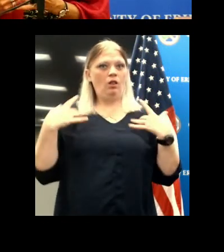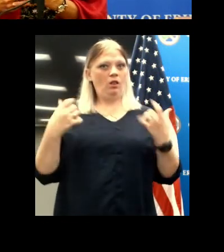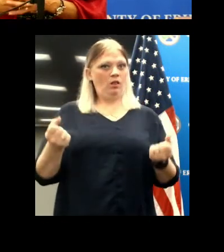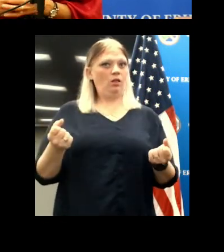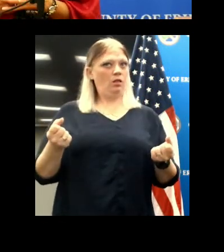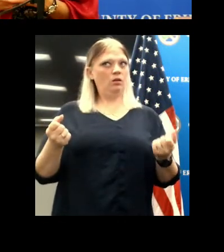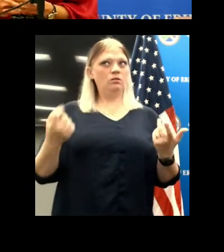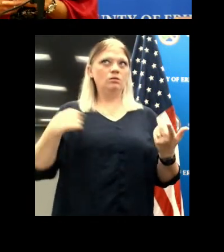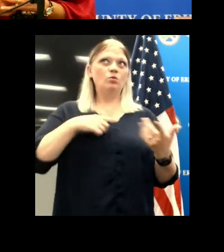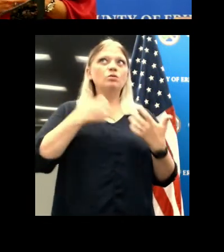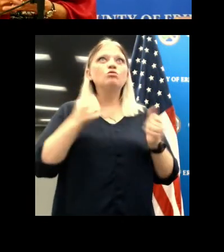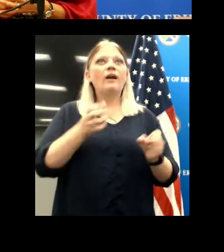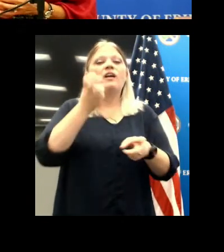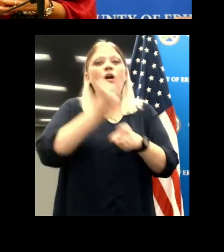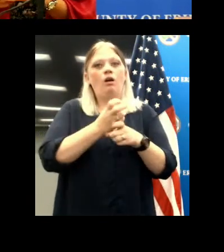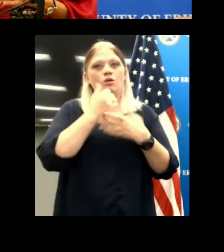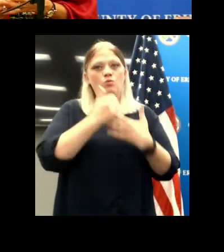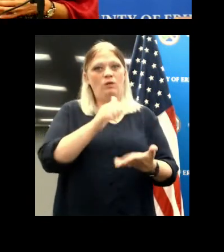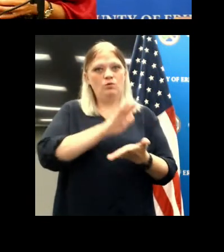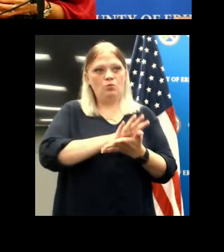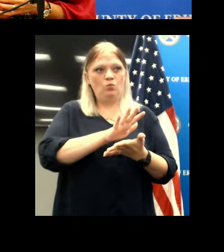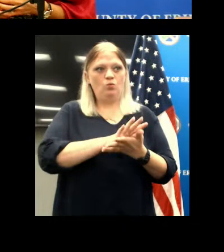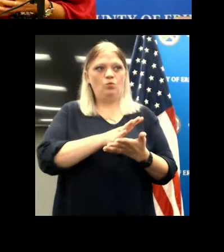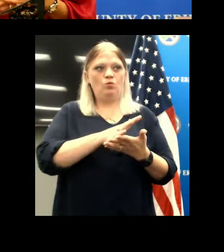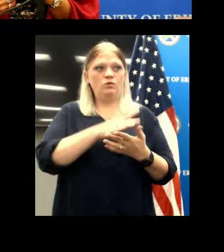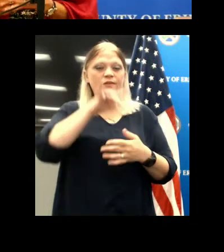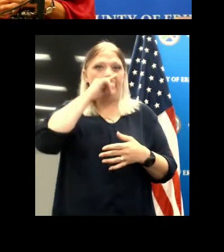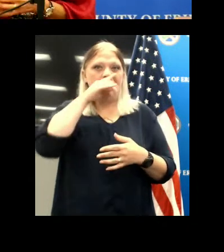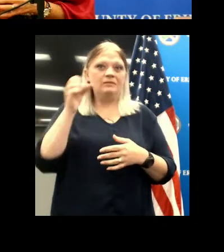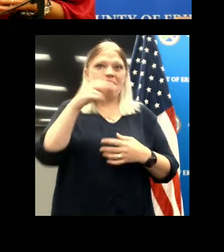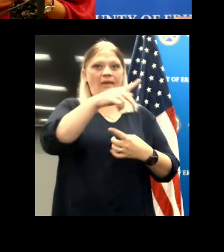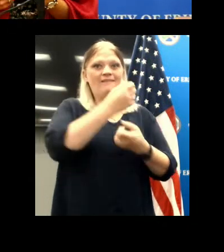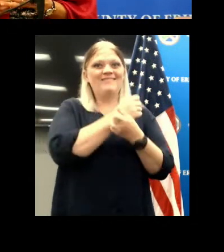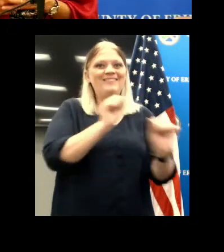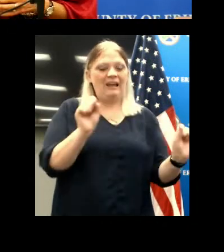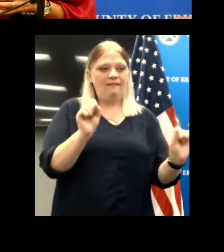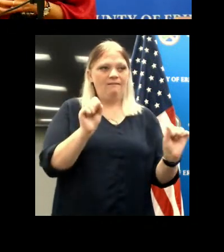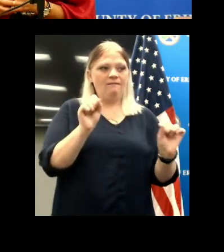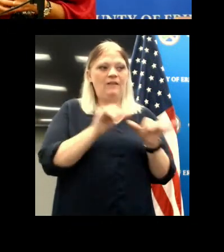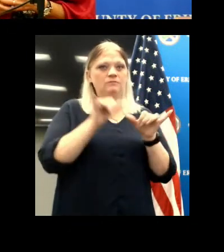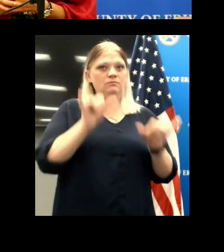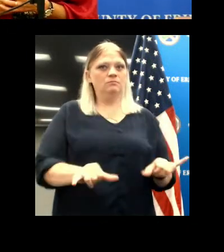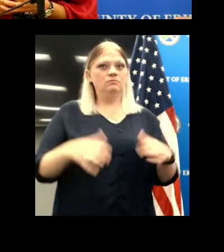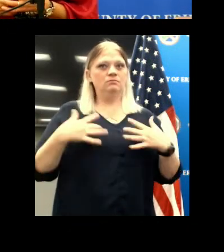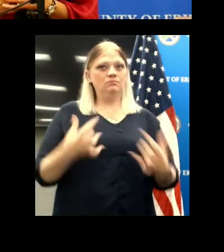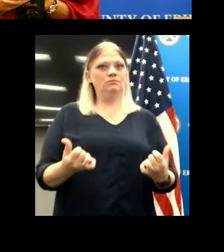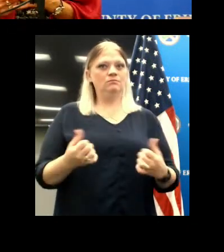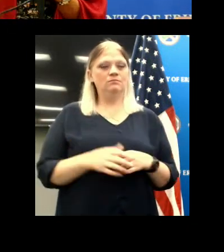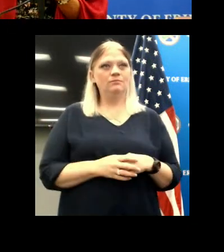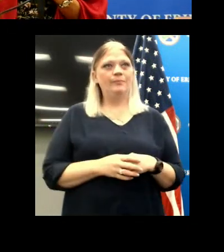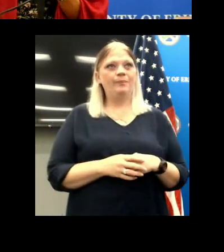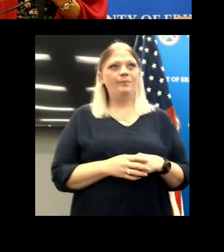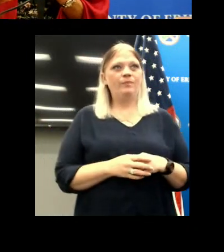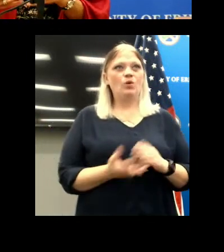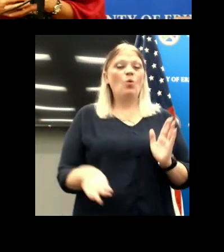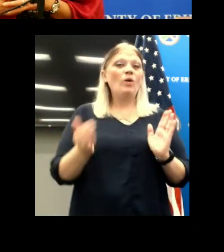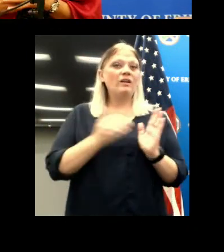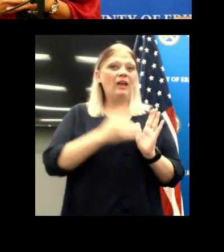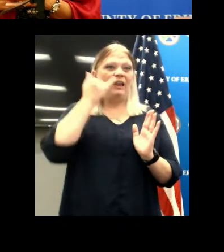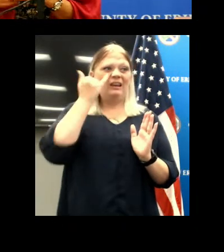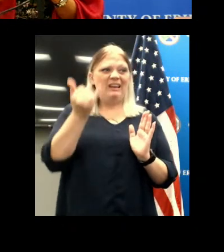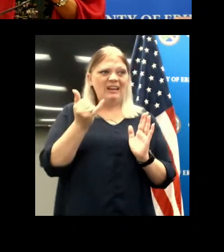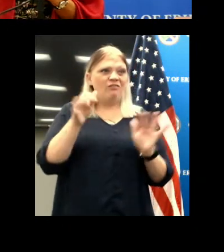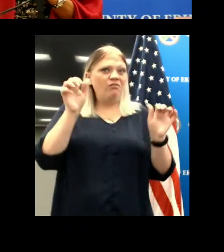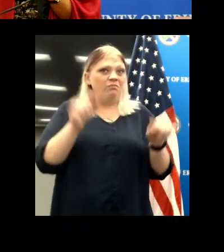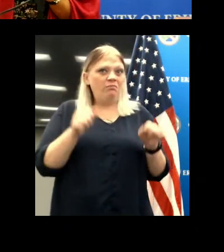we're trying as hard to help the schools get the kids back safely and stay healthy. So again, if they are able to come